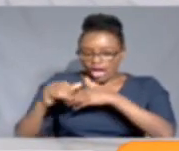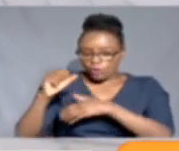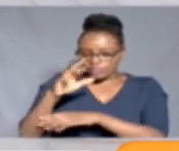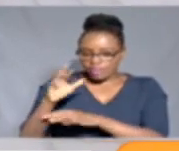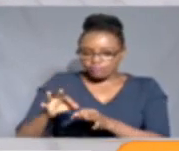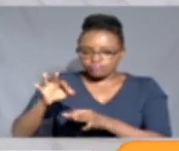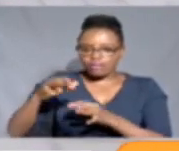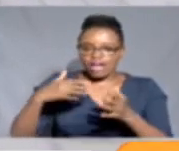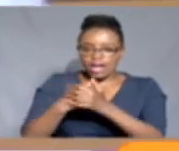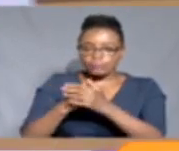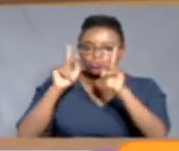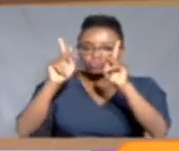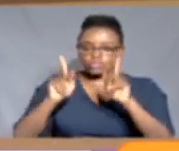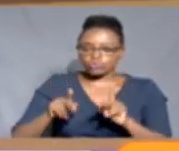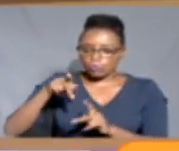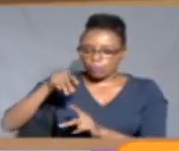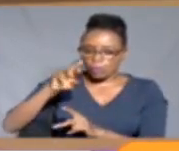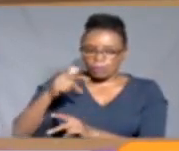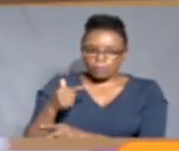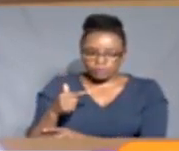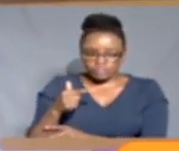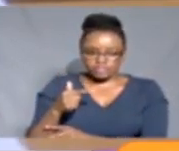to Kisumu Port.